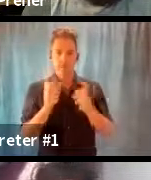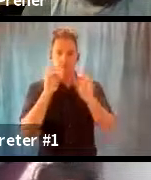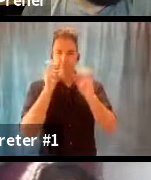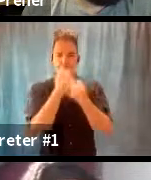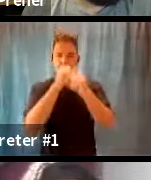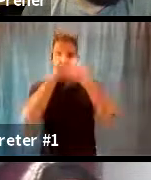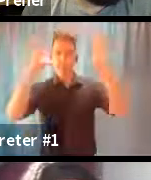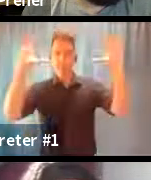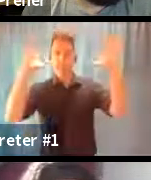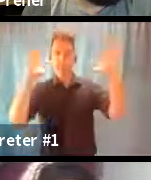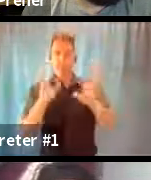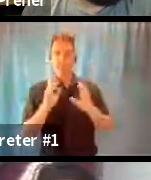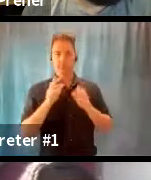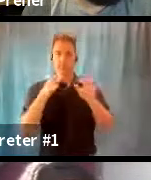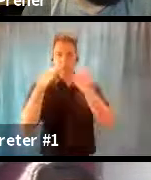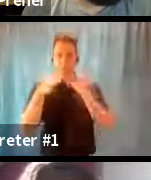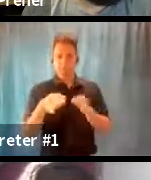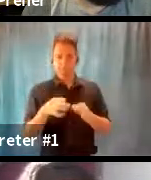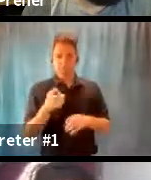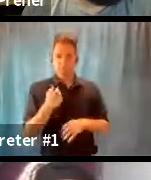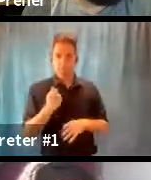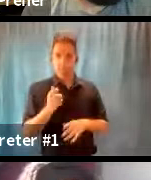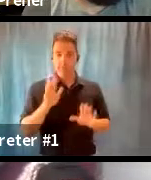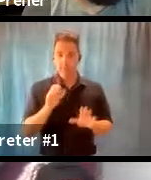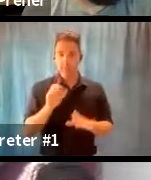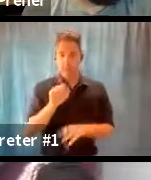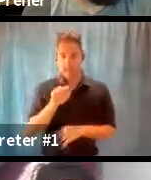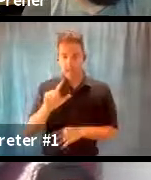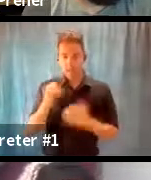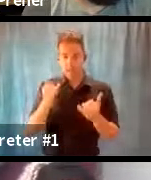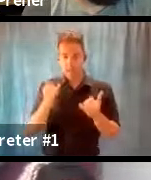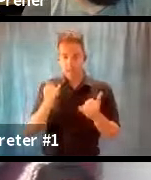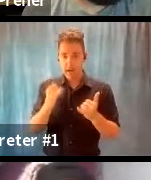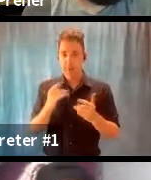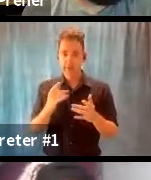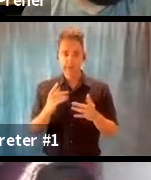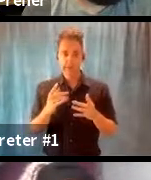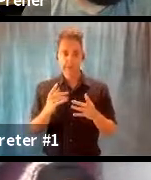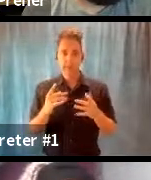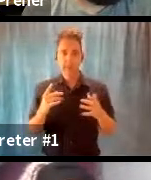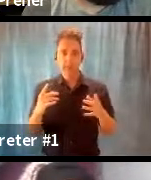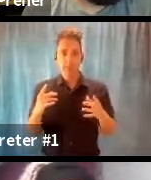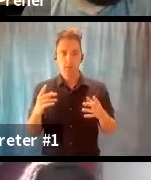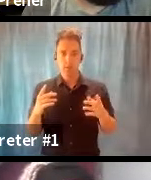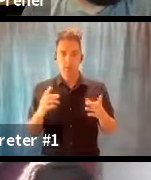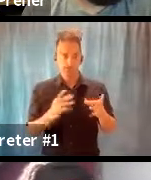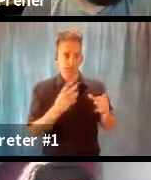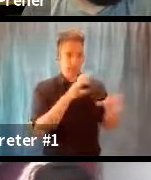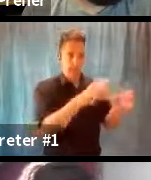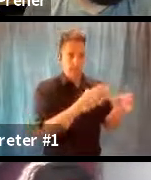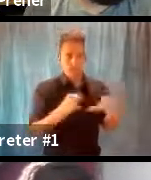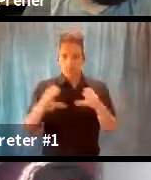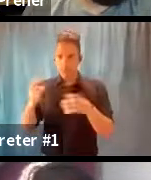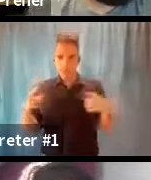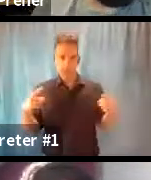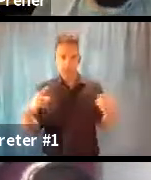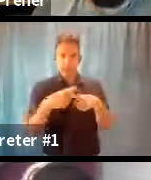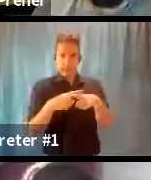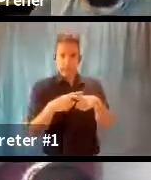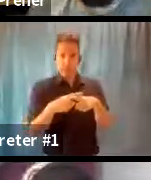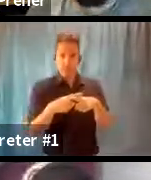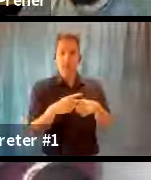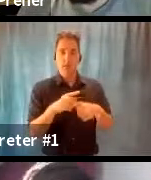St. Louis is at a crossroads. Deep racial inequities compounded by an unprecedented